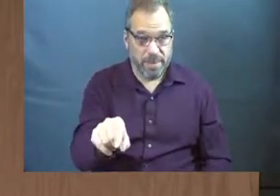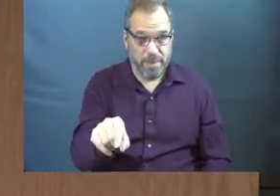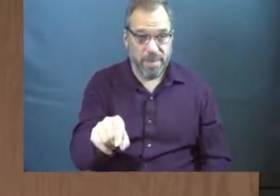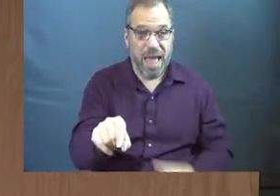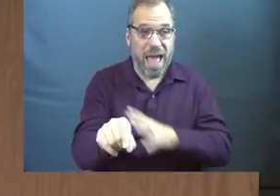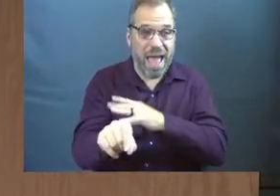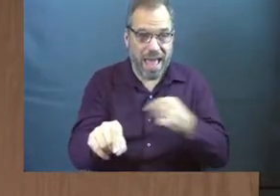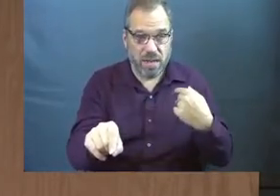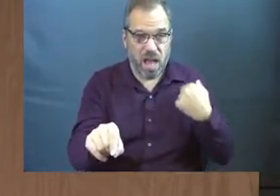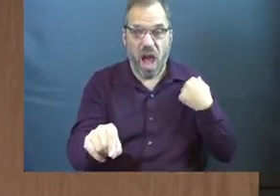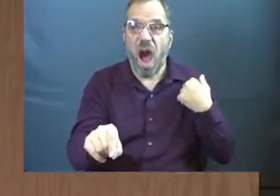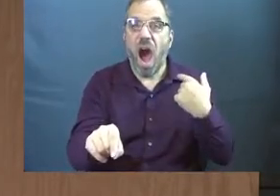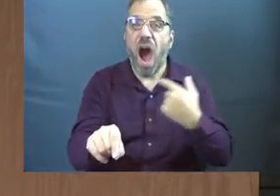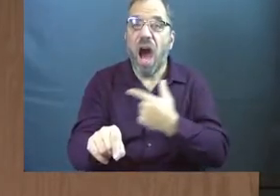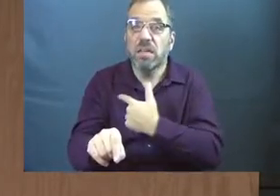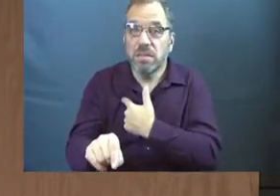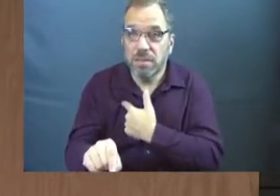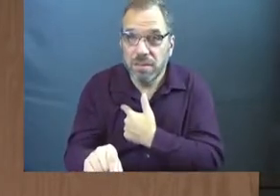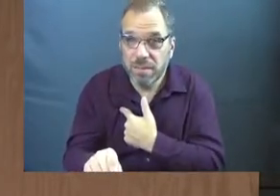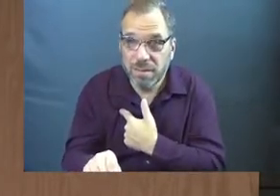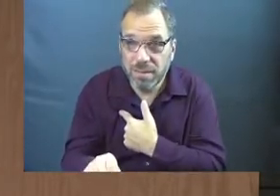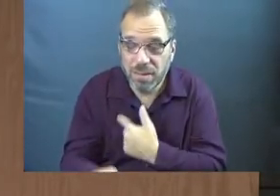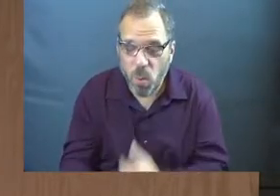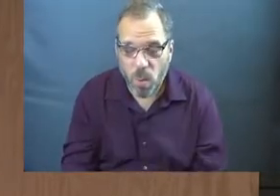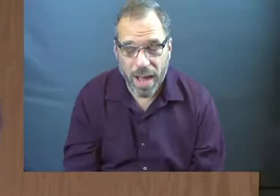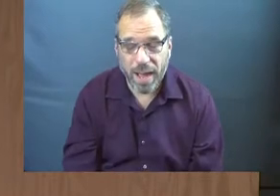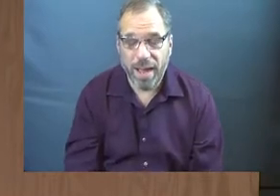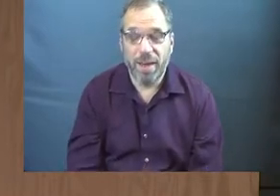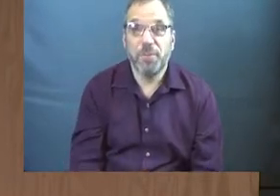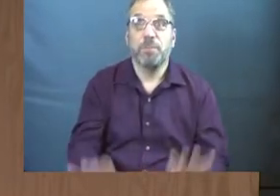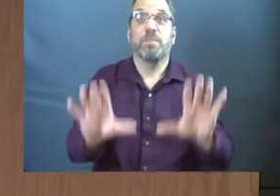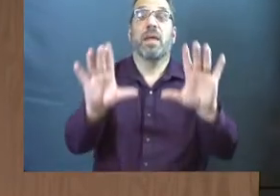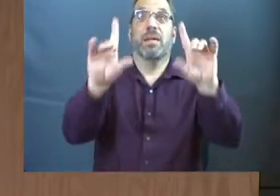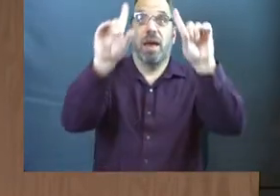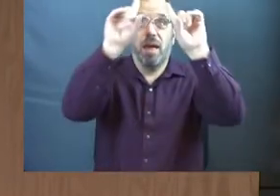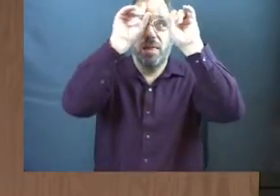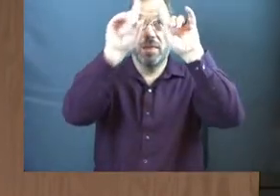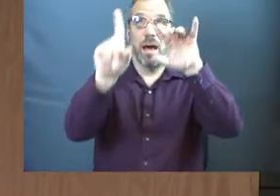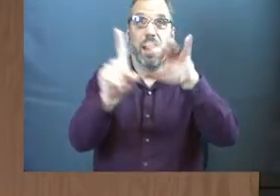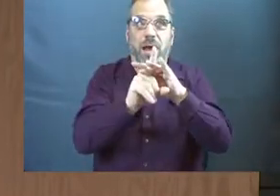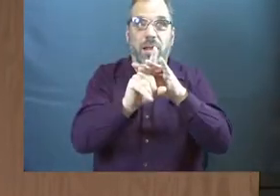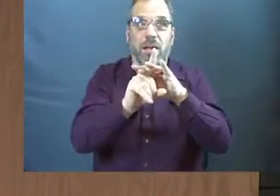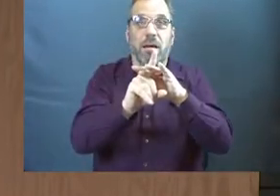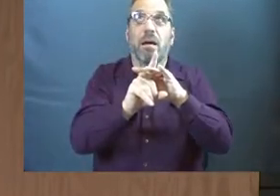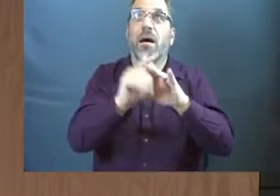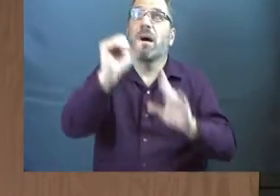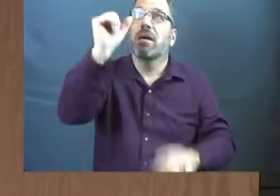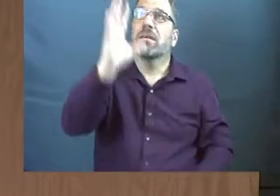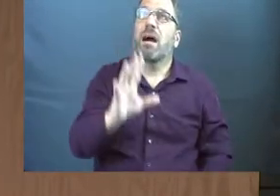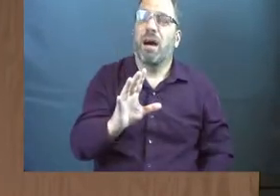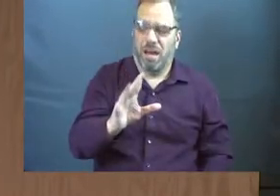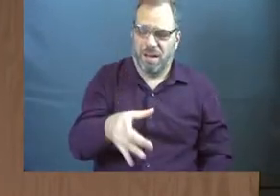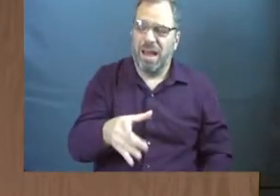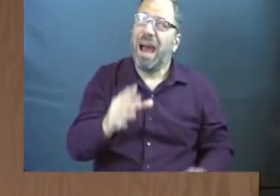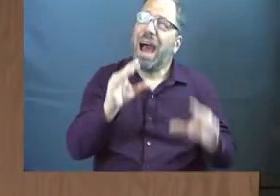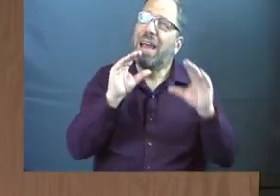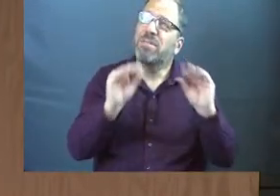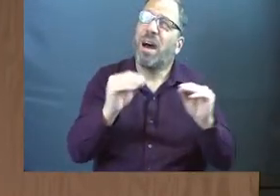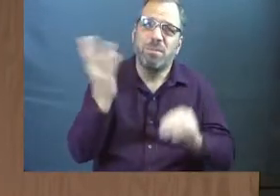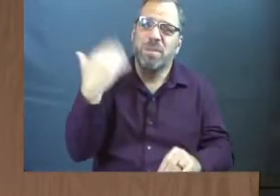us. This is us. And then the thought happens of like, oh God, I feel like I've taught this